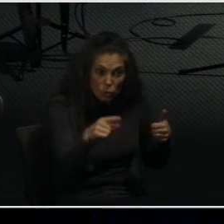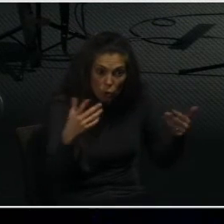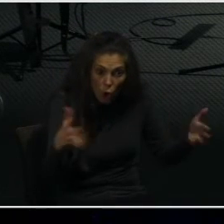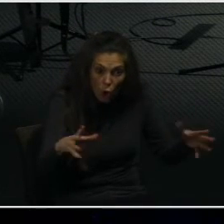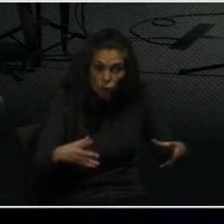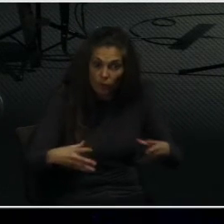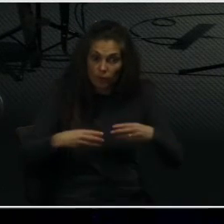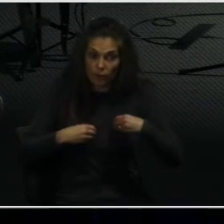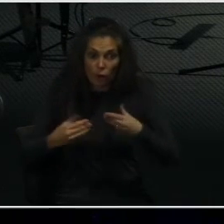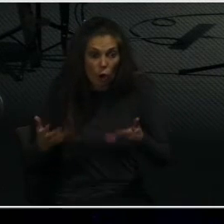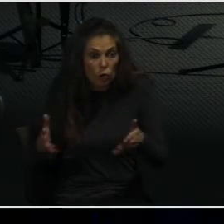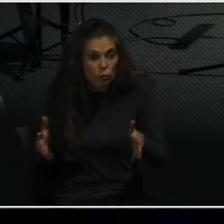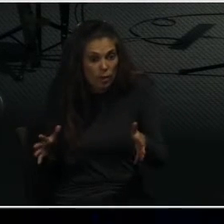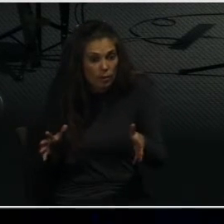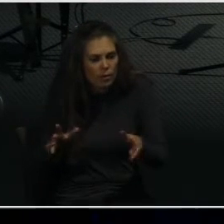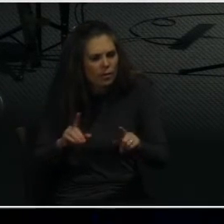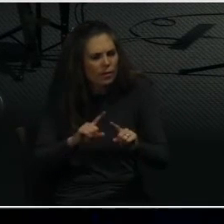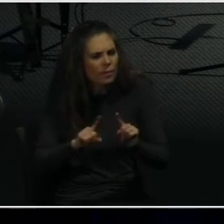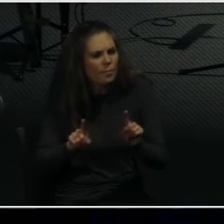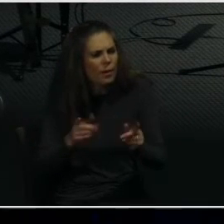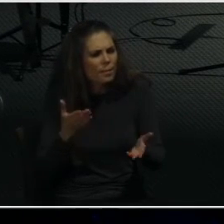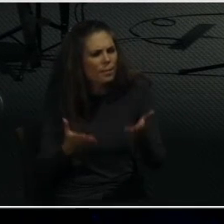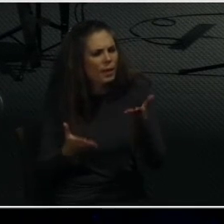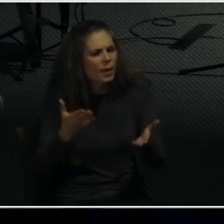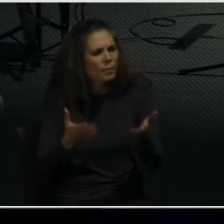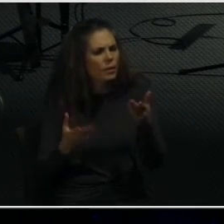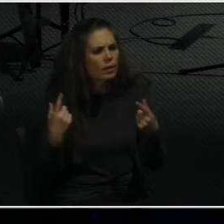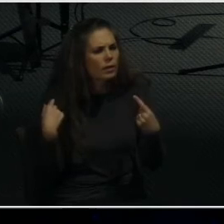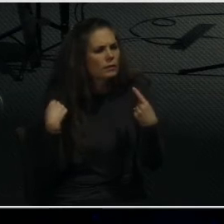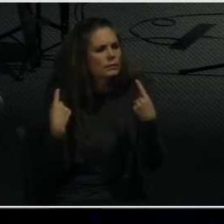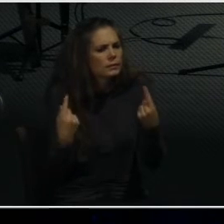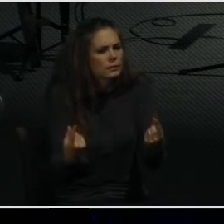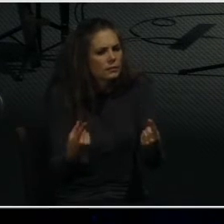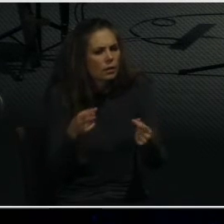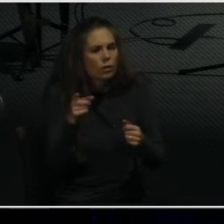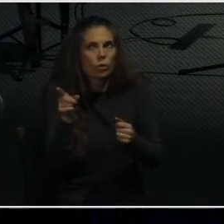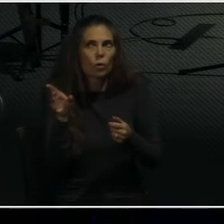sources to try to deal with the hurts and the wounds in your life.